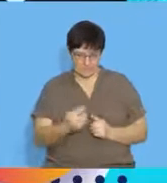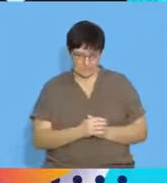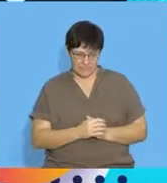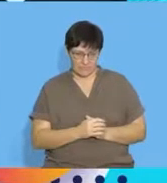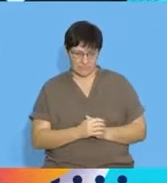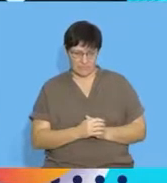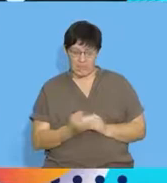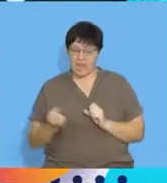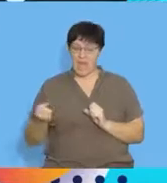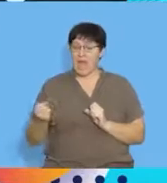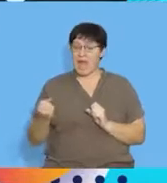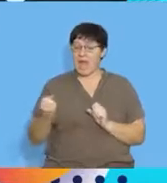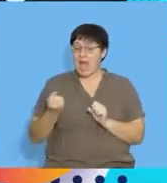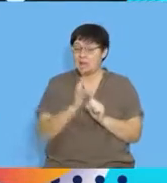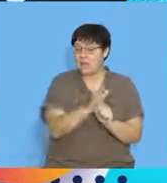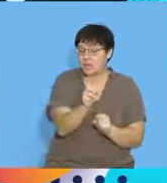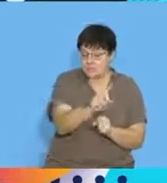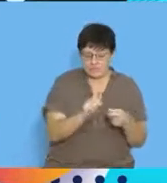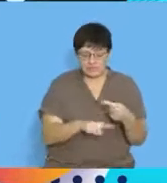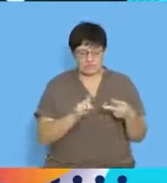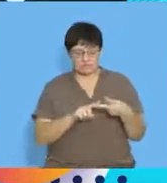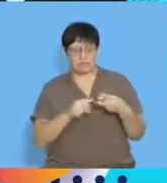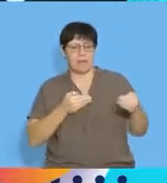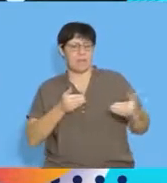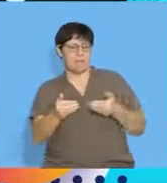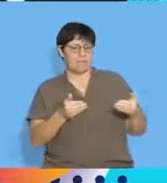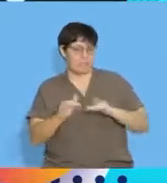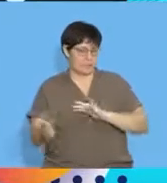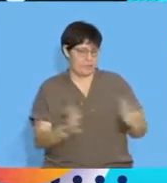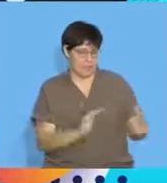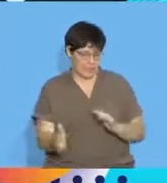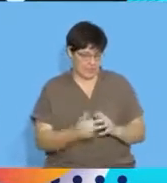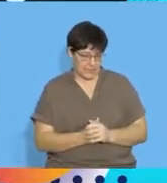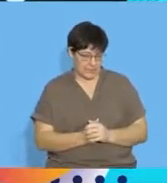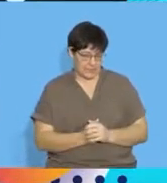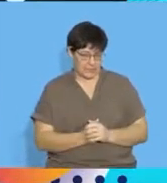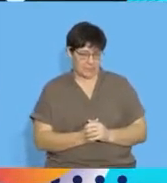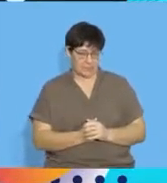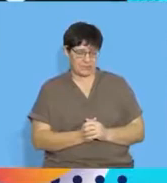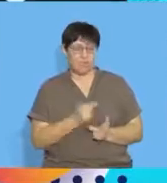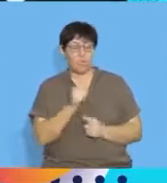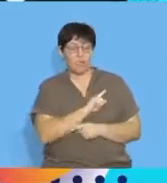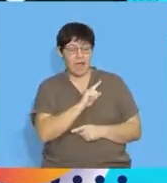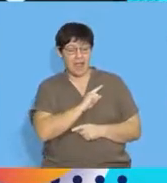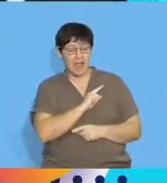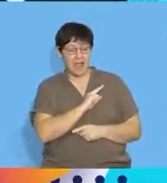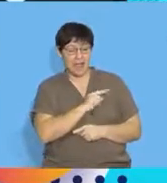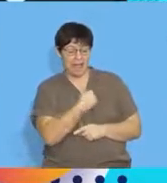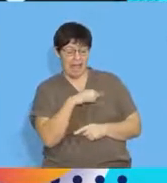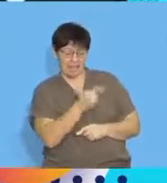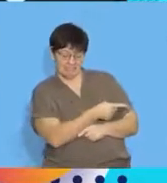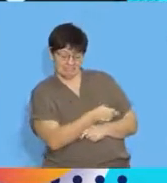the effects and how do I manage it? Now, because these are not as deadly and as